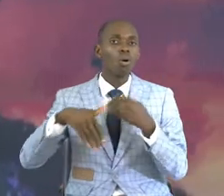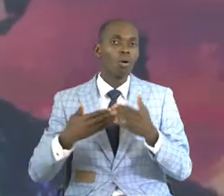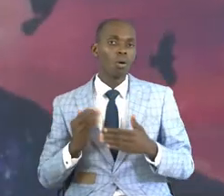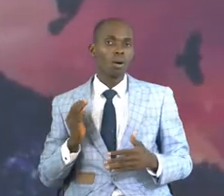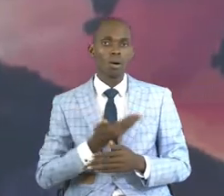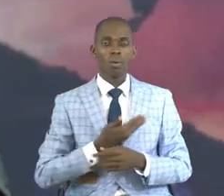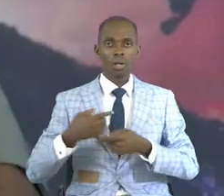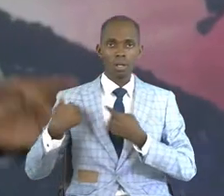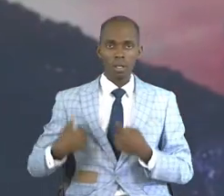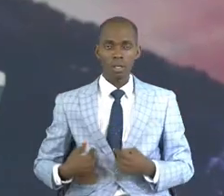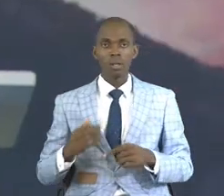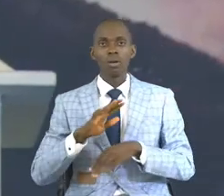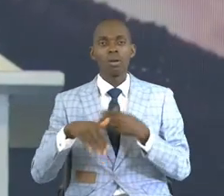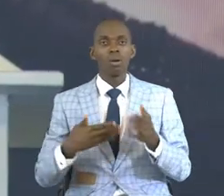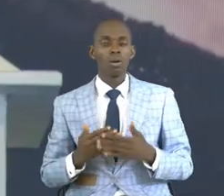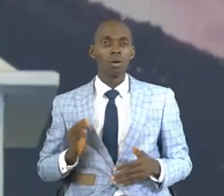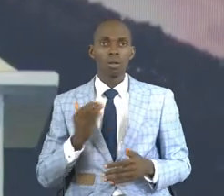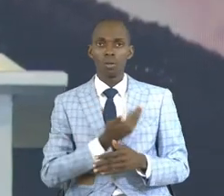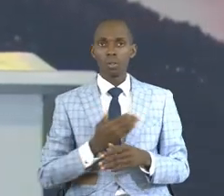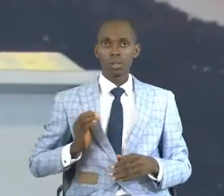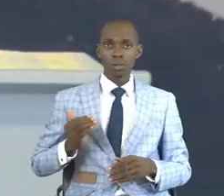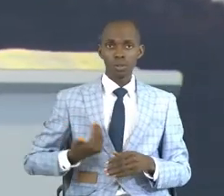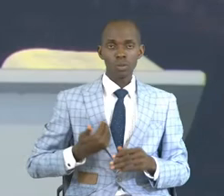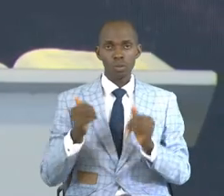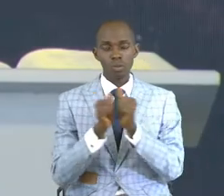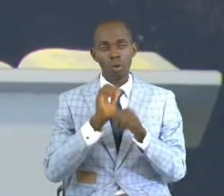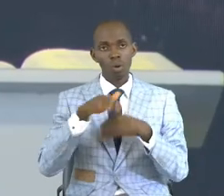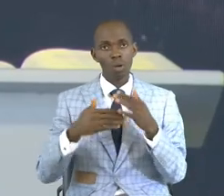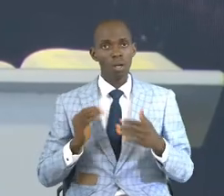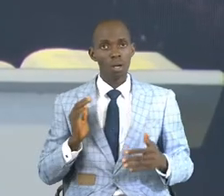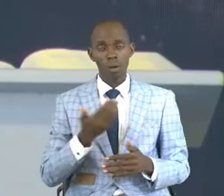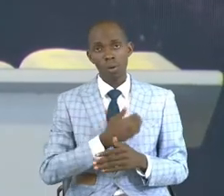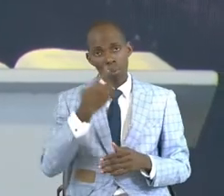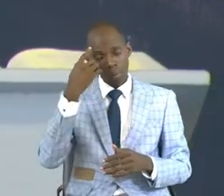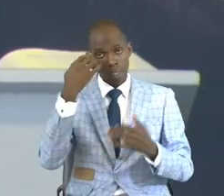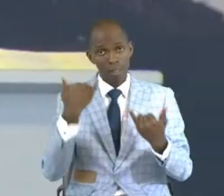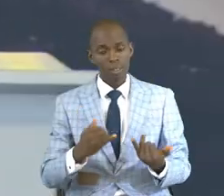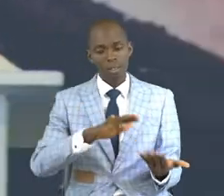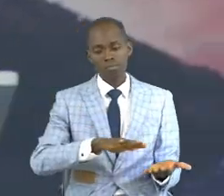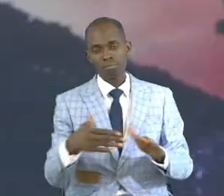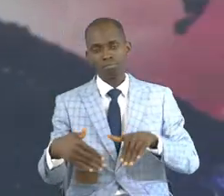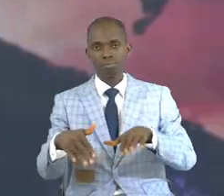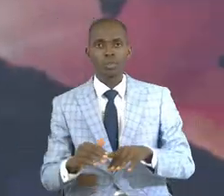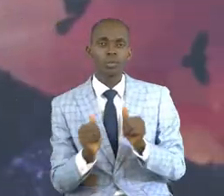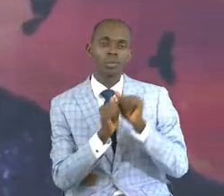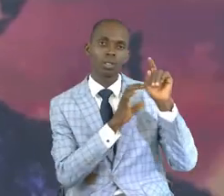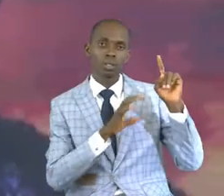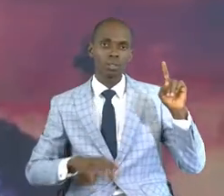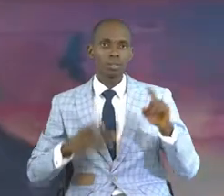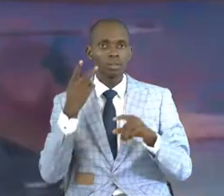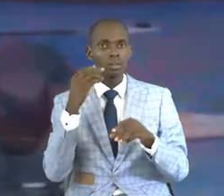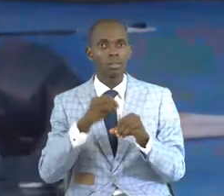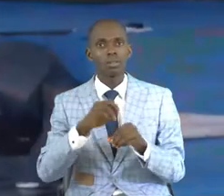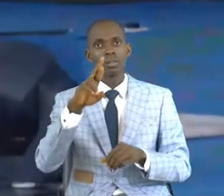soul, all our mind, we're now dead and buried with Christ. Look at Romans chapter 6. I'm reading